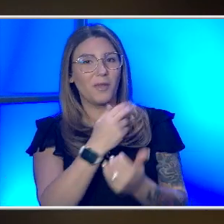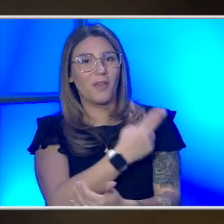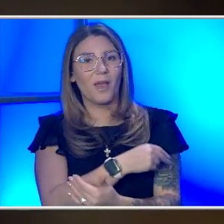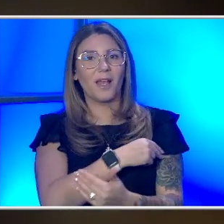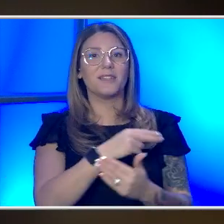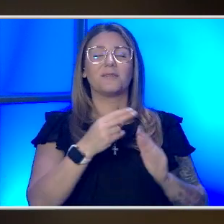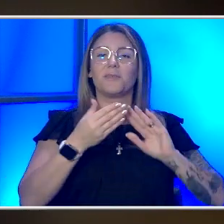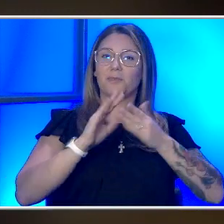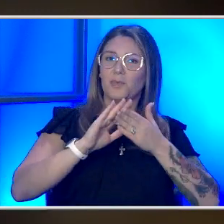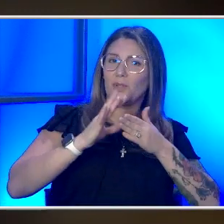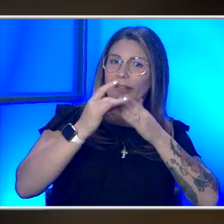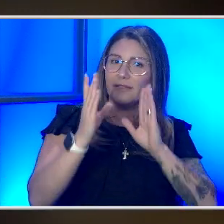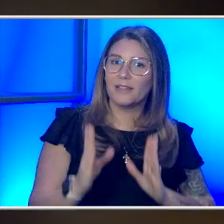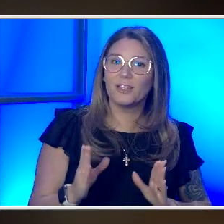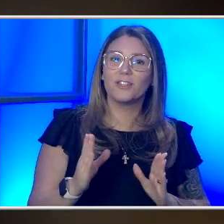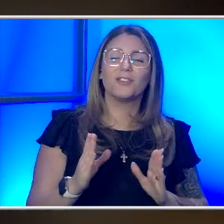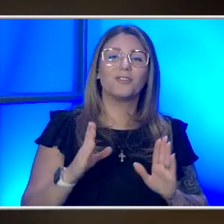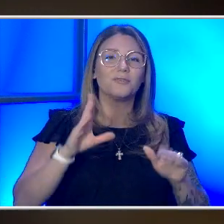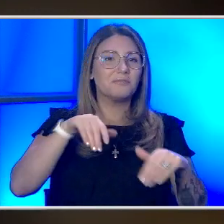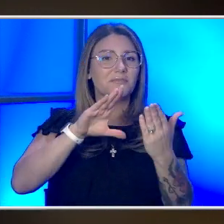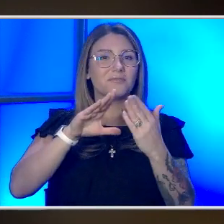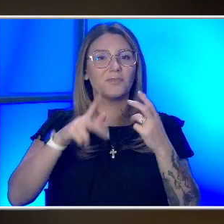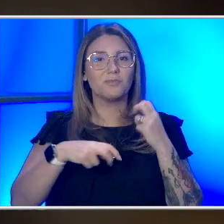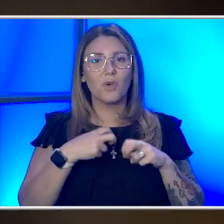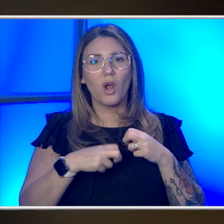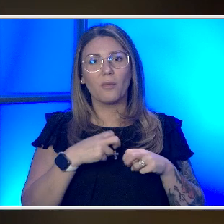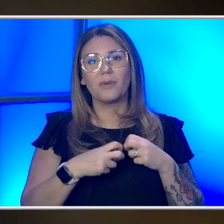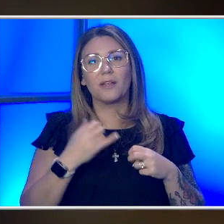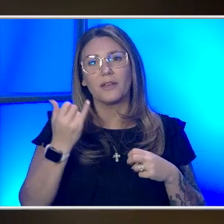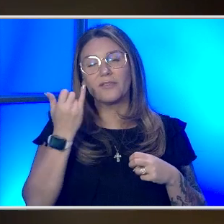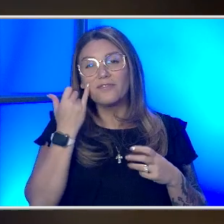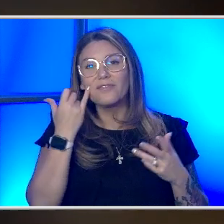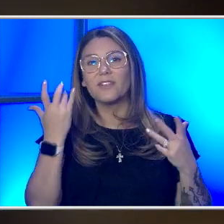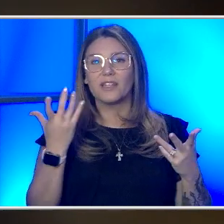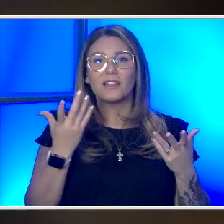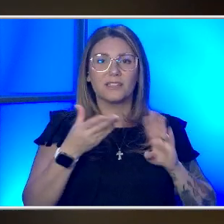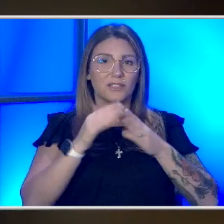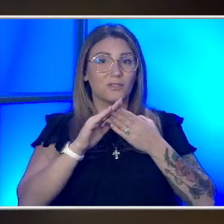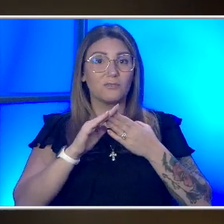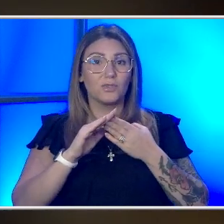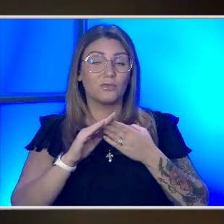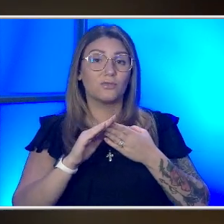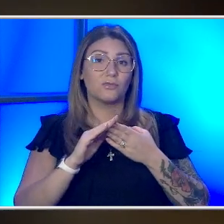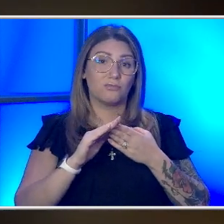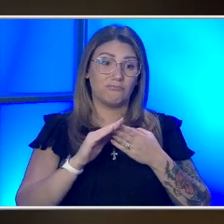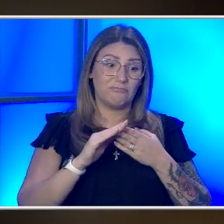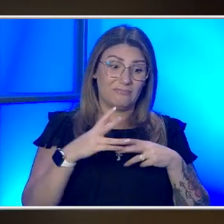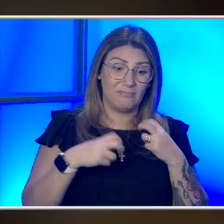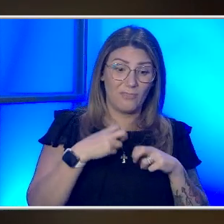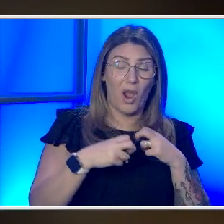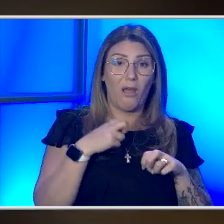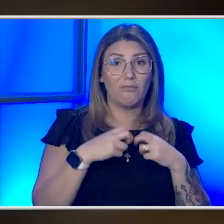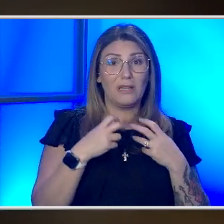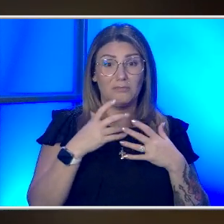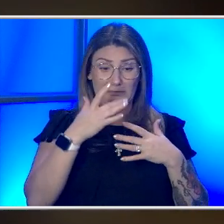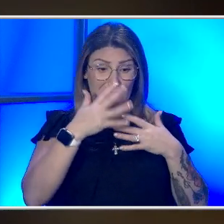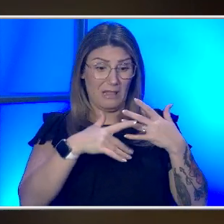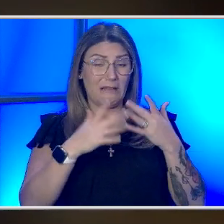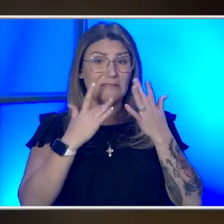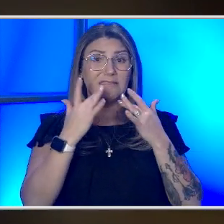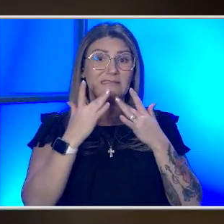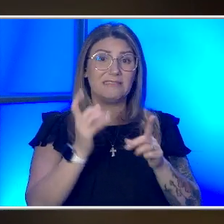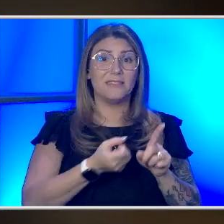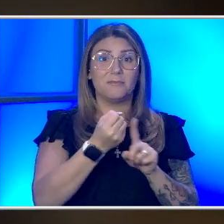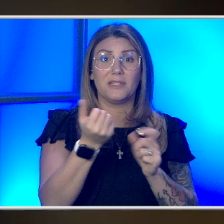leaders to address this problem that it really is a community problem. A blood shortage impacts everybody, and